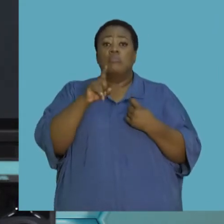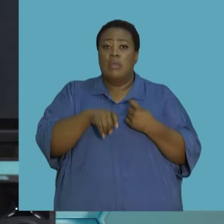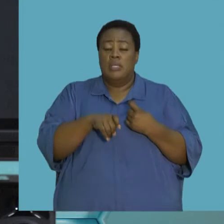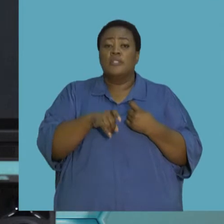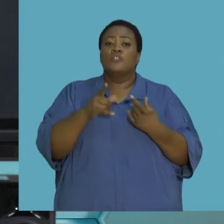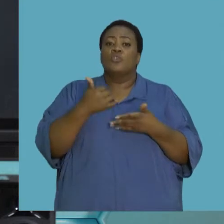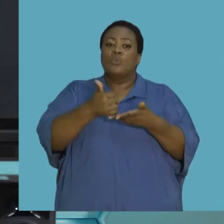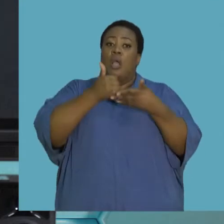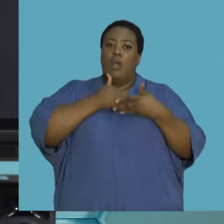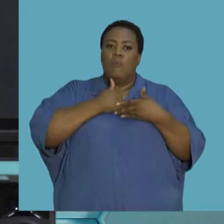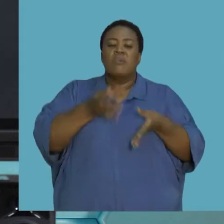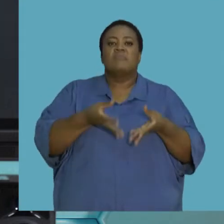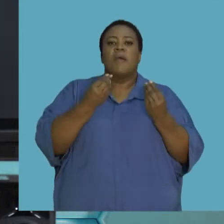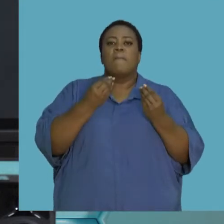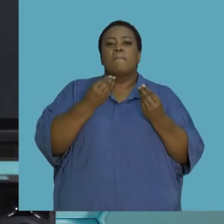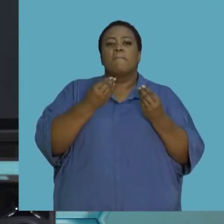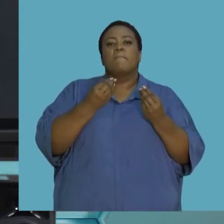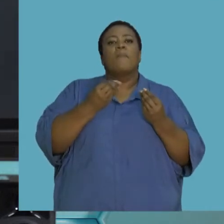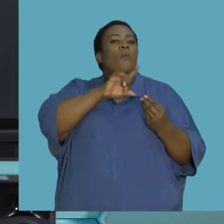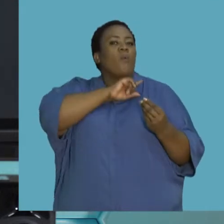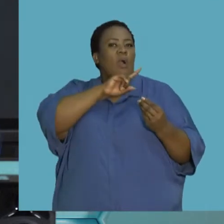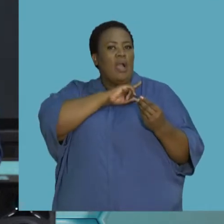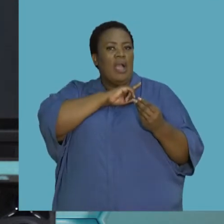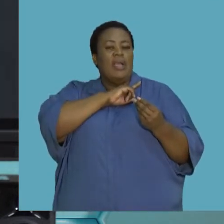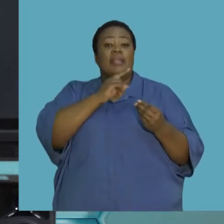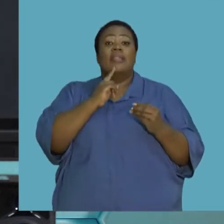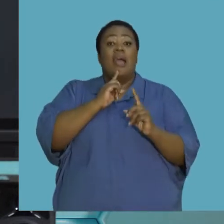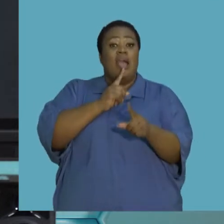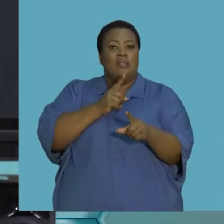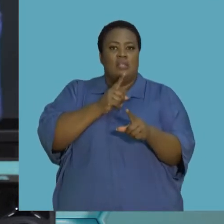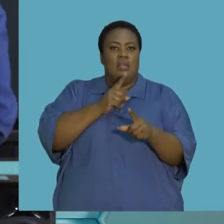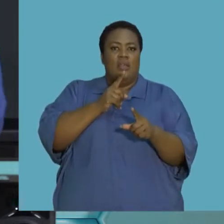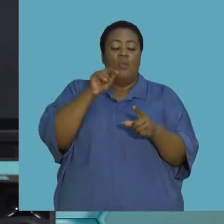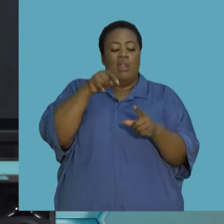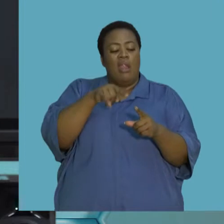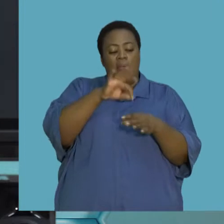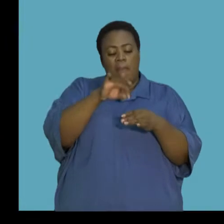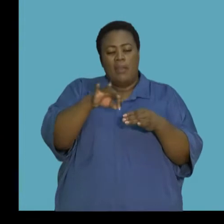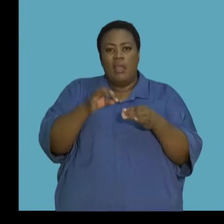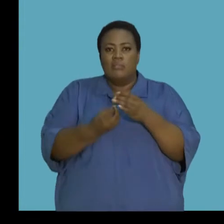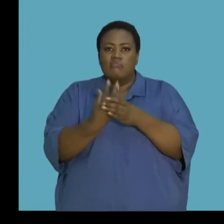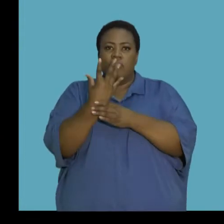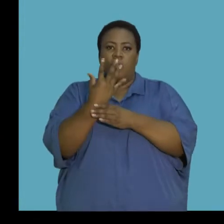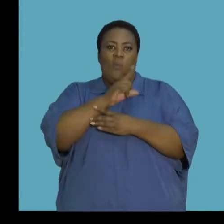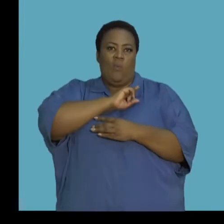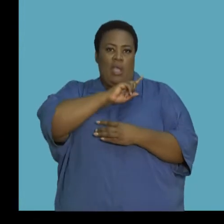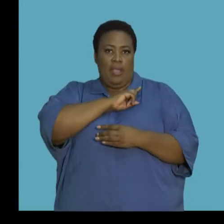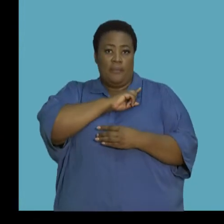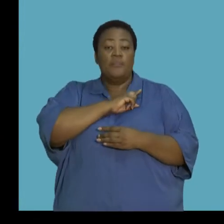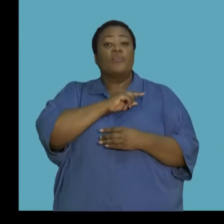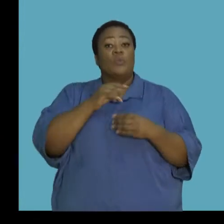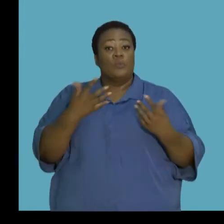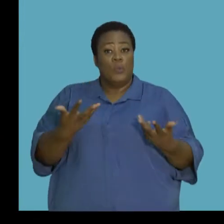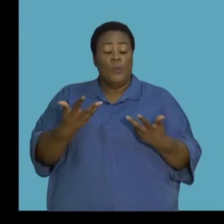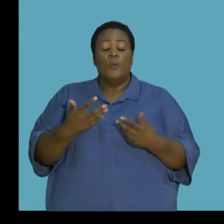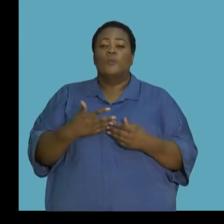the reasons possibly why plants grow upwards. Okay, we've then got to formulate a hypothesis, and then that's going to